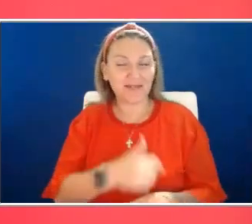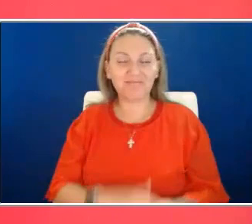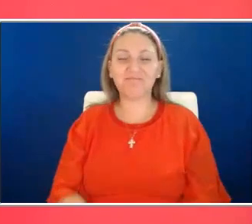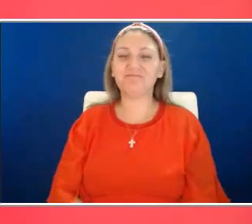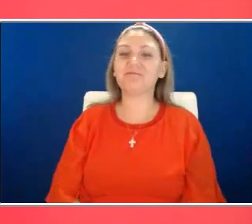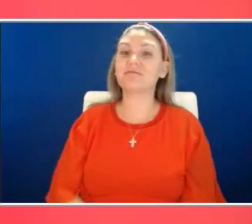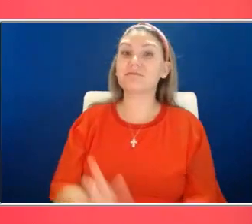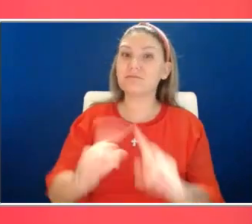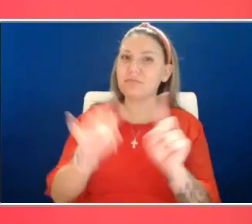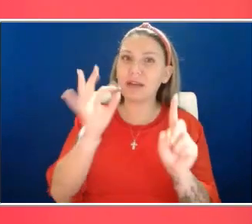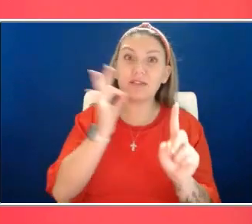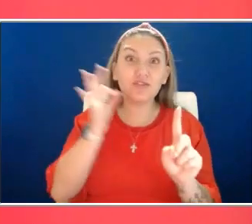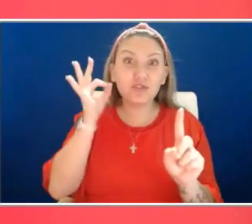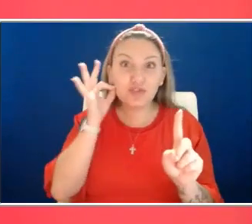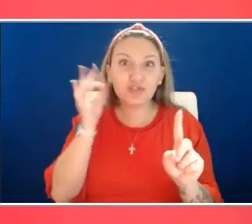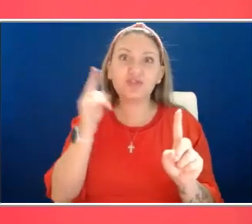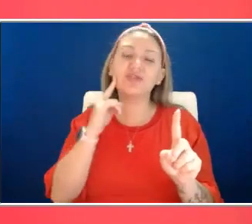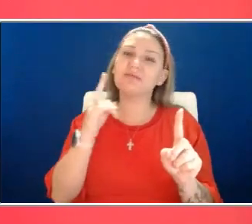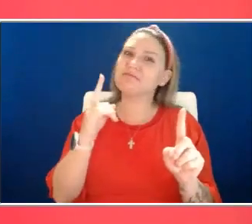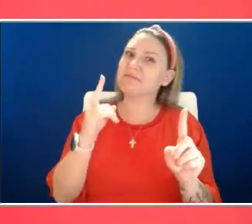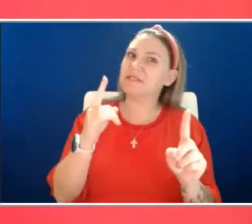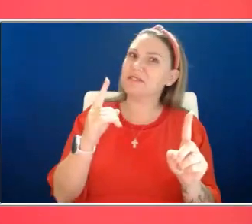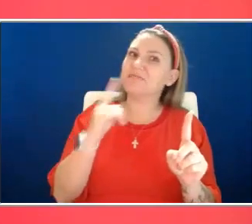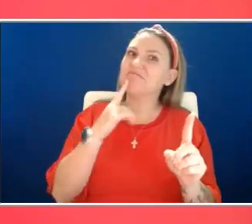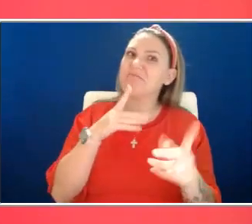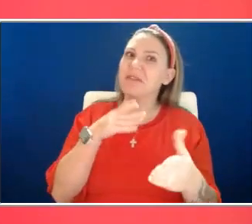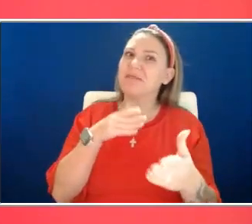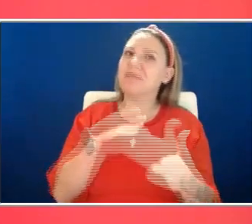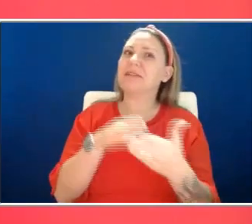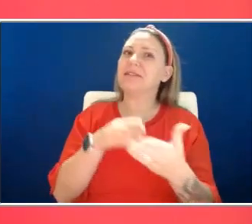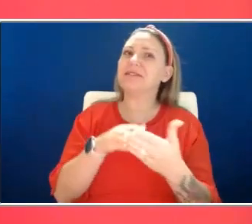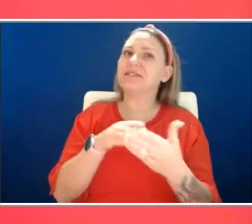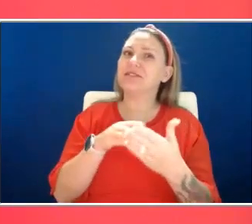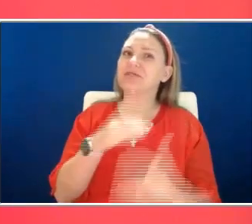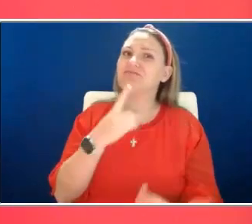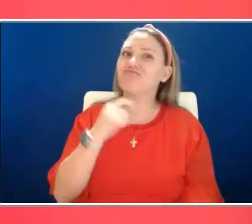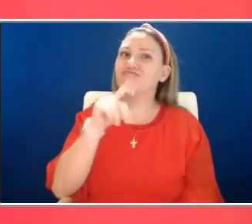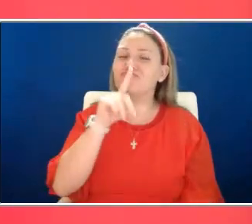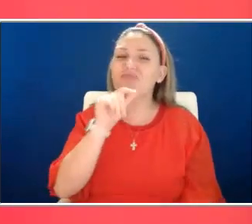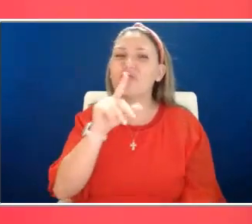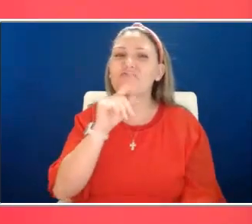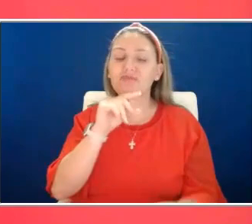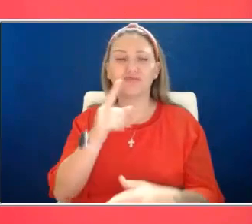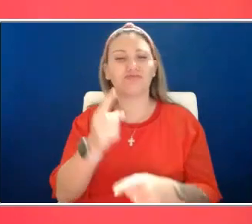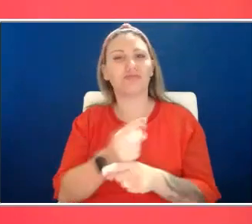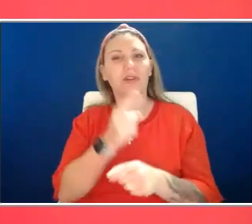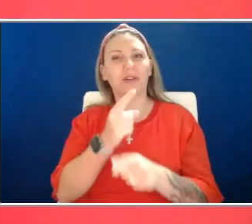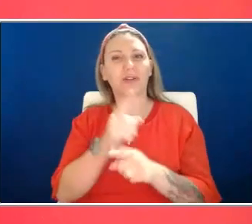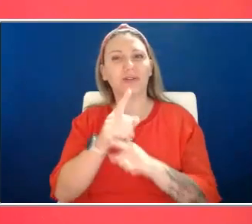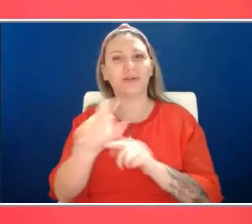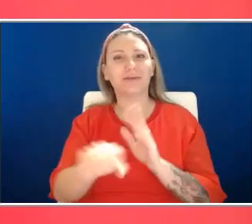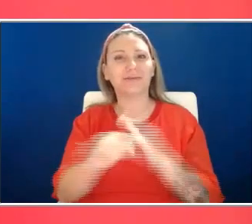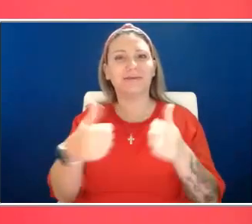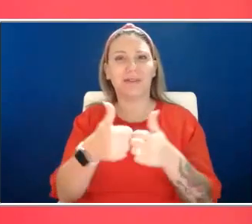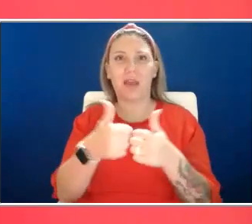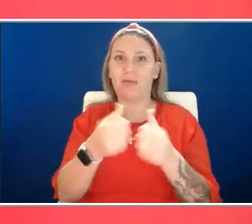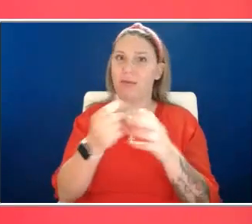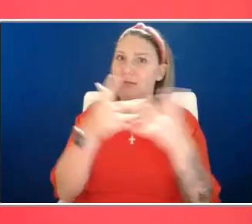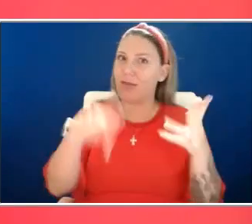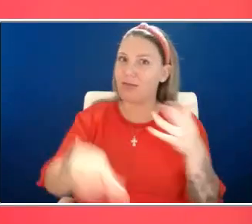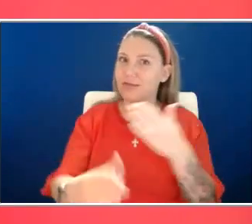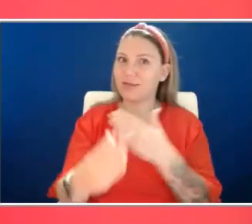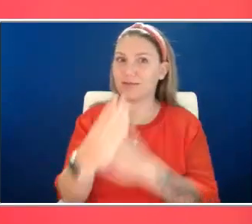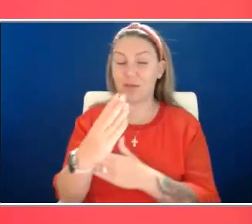of course, take on the Cardinals Sunday in their first regular season game, and we have got a lot to get to this morning. First up,